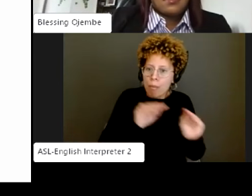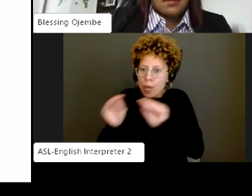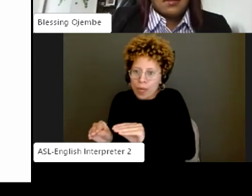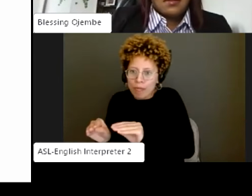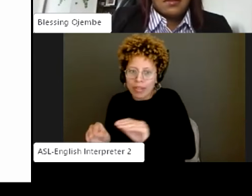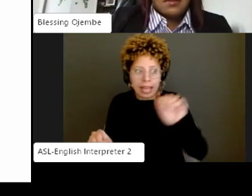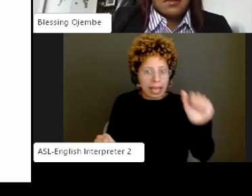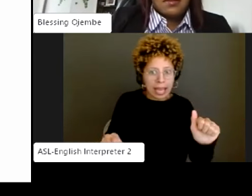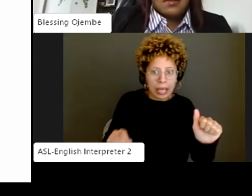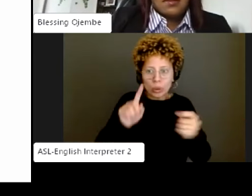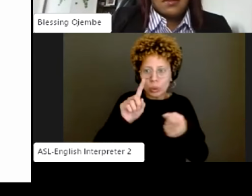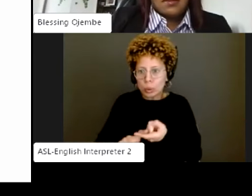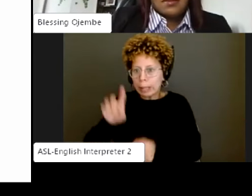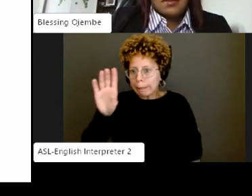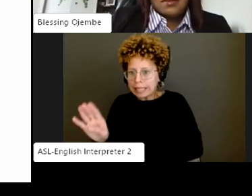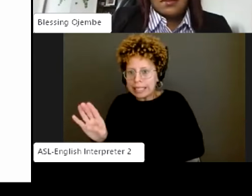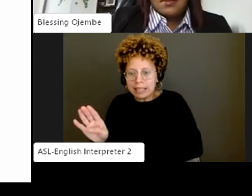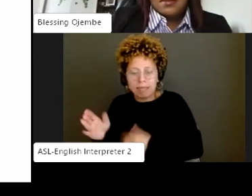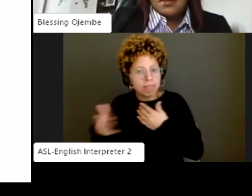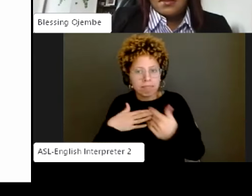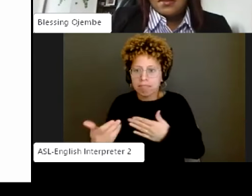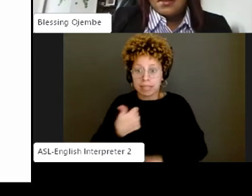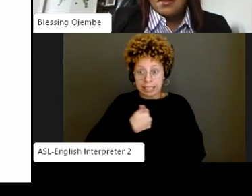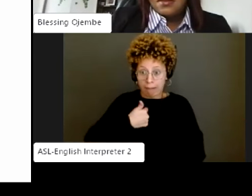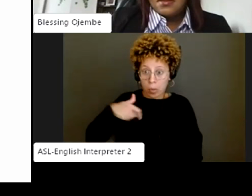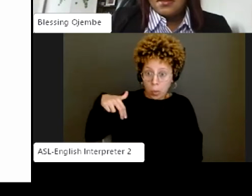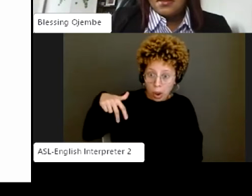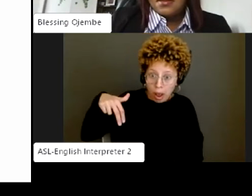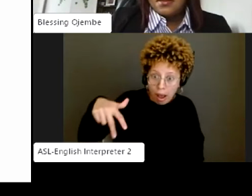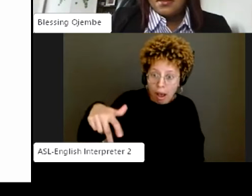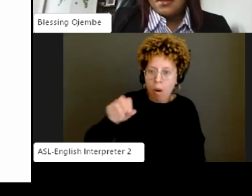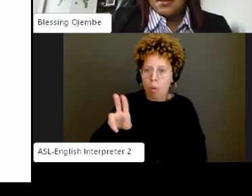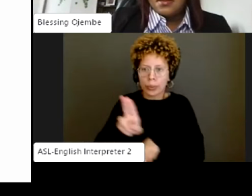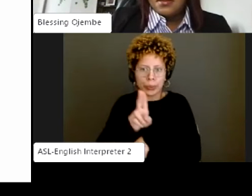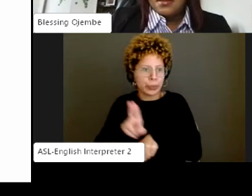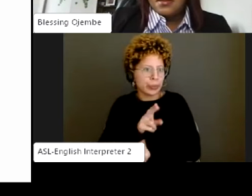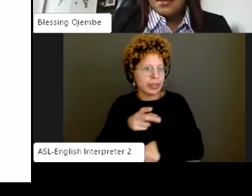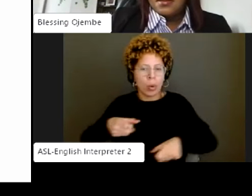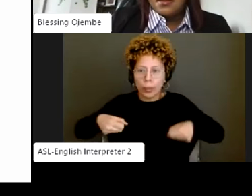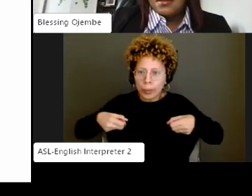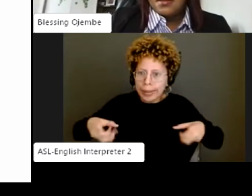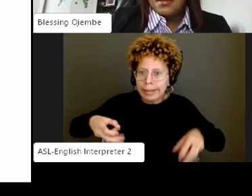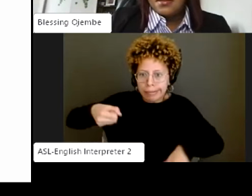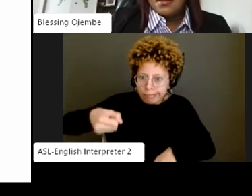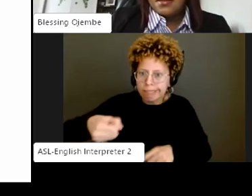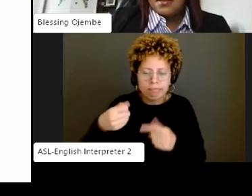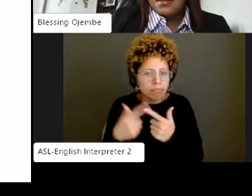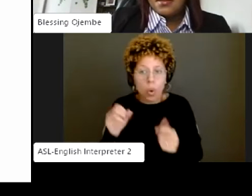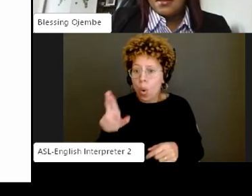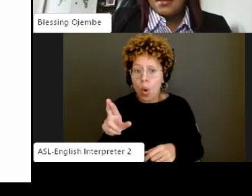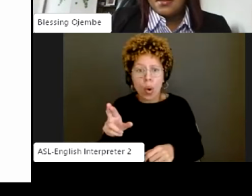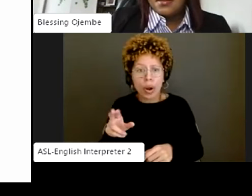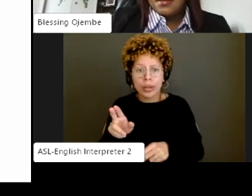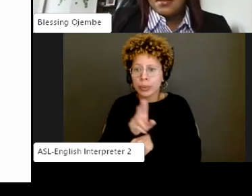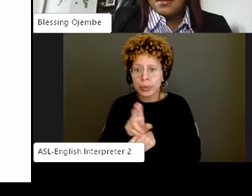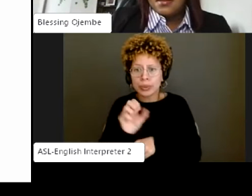you got there, whether you got there by yourself or use of assistive devices or even use of scooter. So